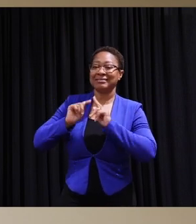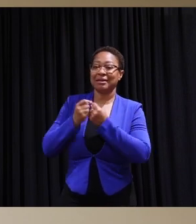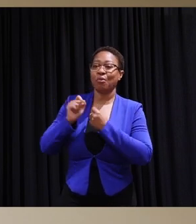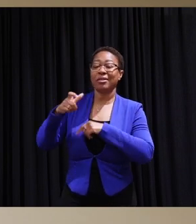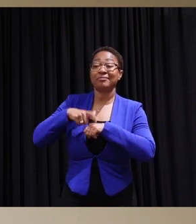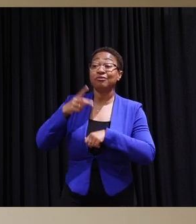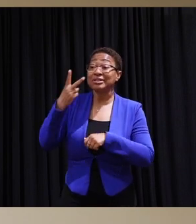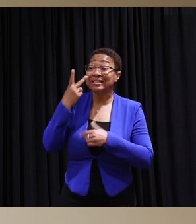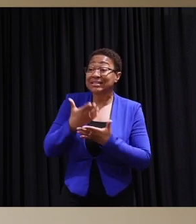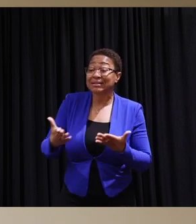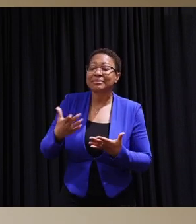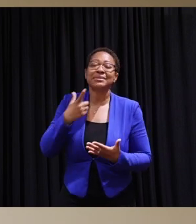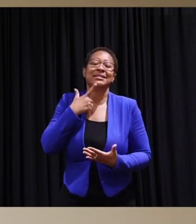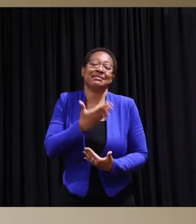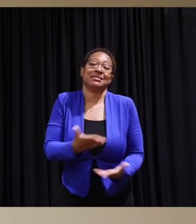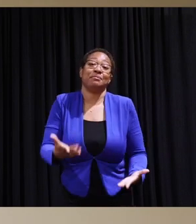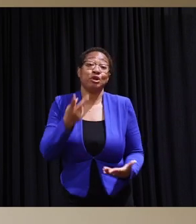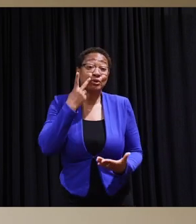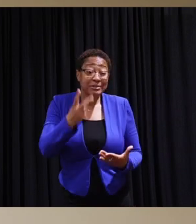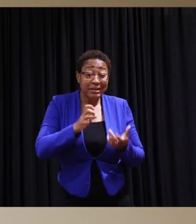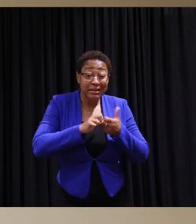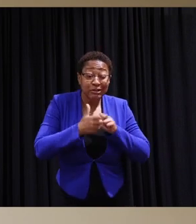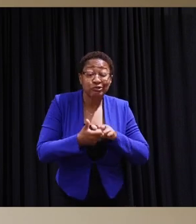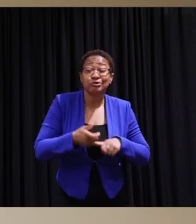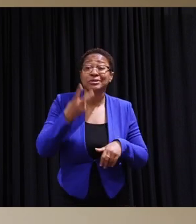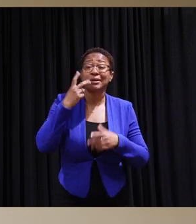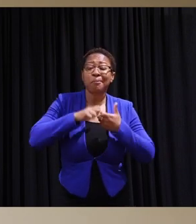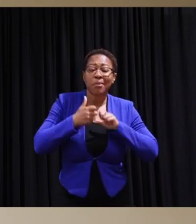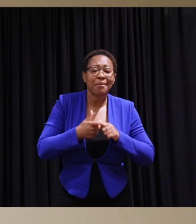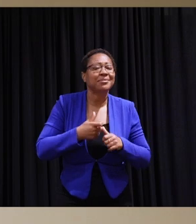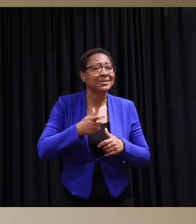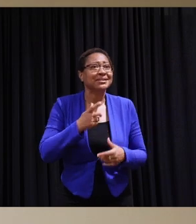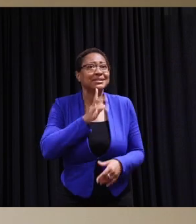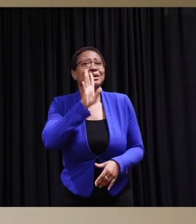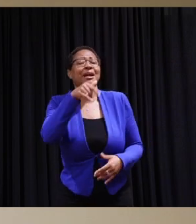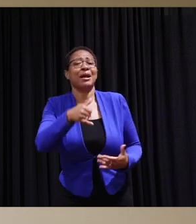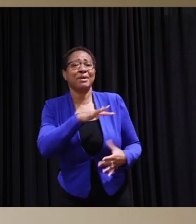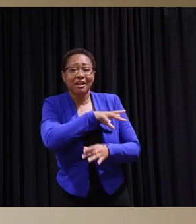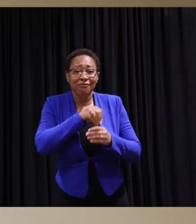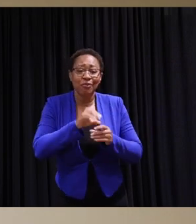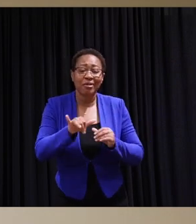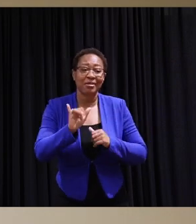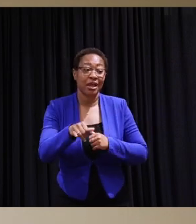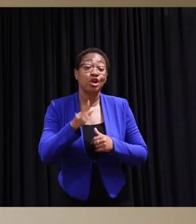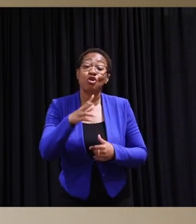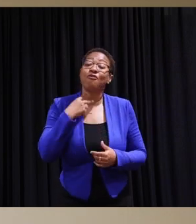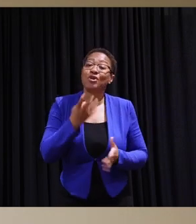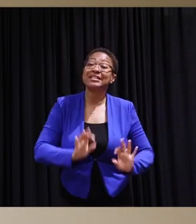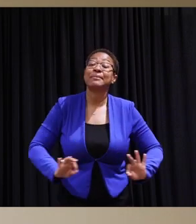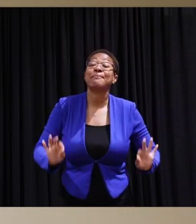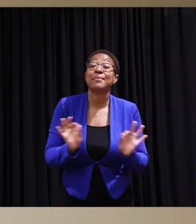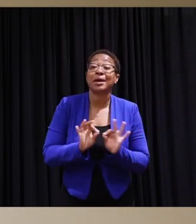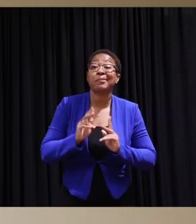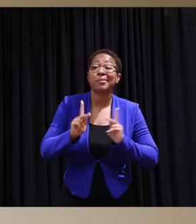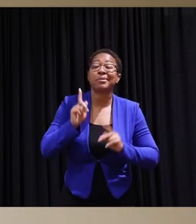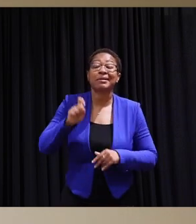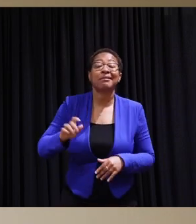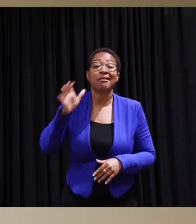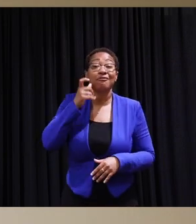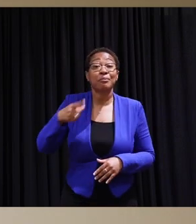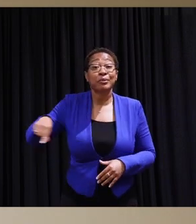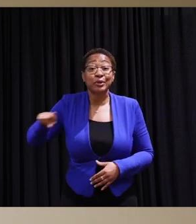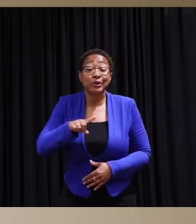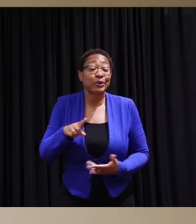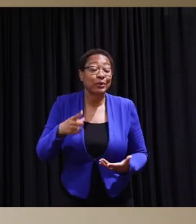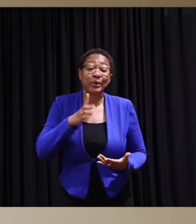something. So if you see an issue, you see a problem, get involved in the solution. Your voice matters. People need to hear from you. I